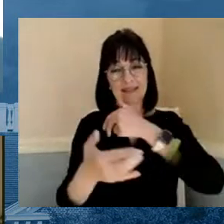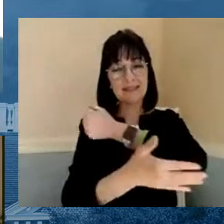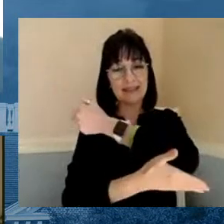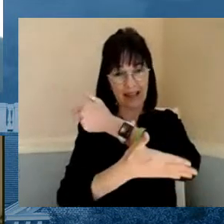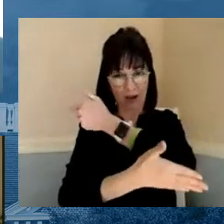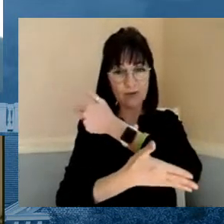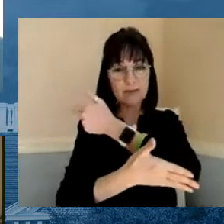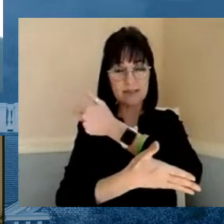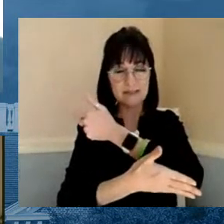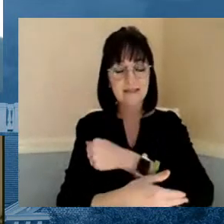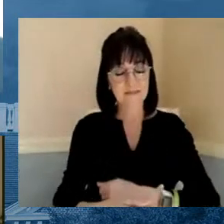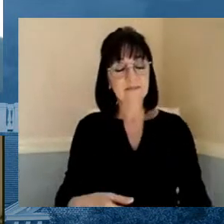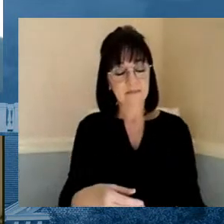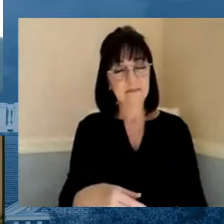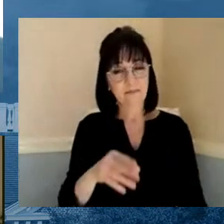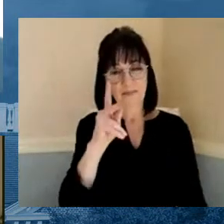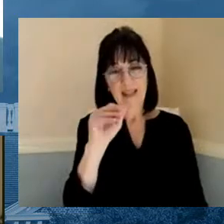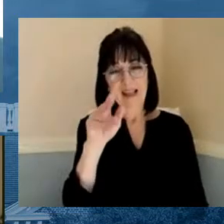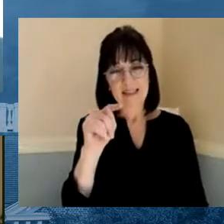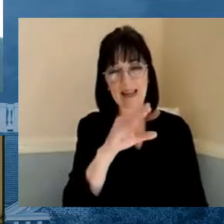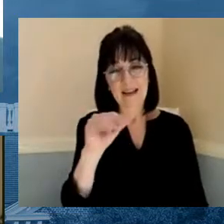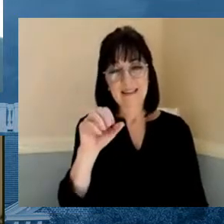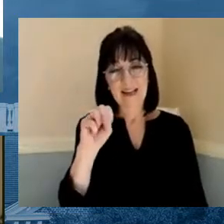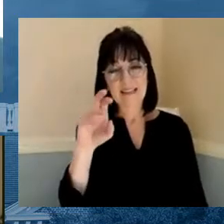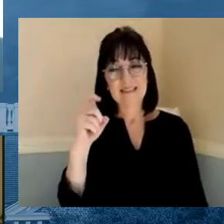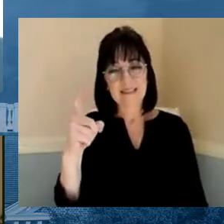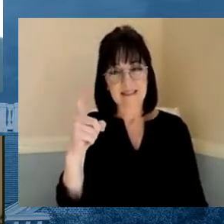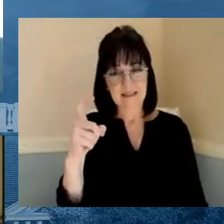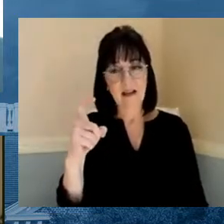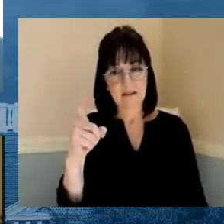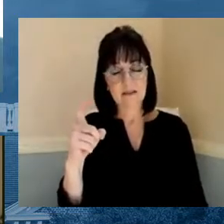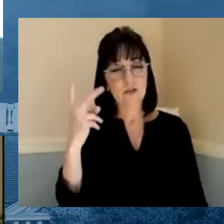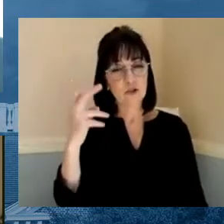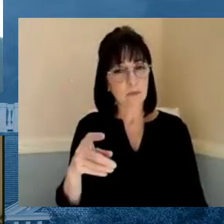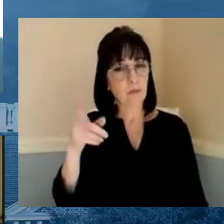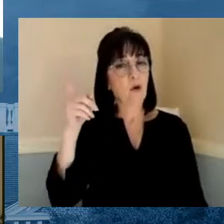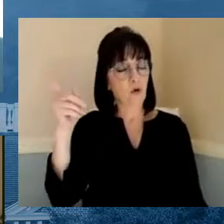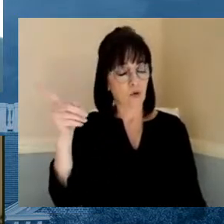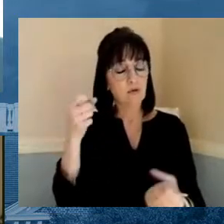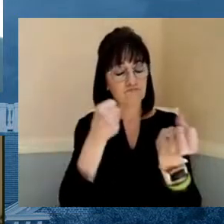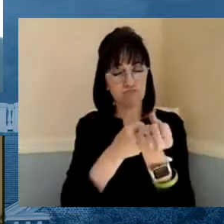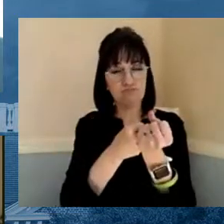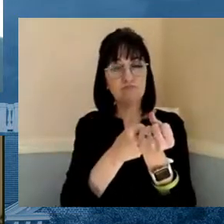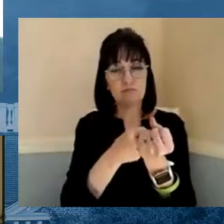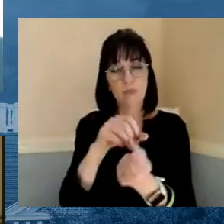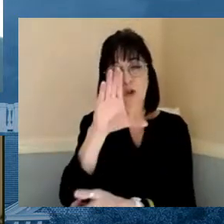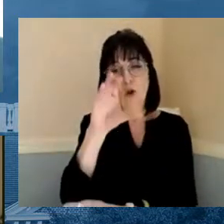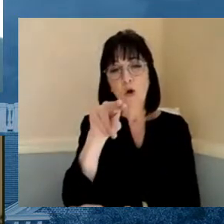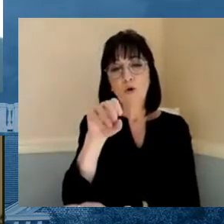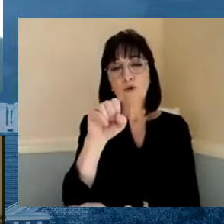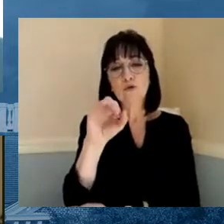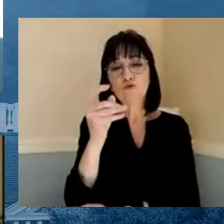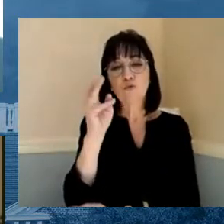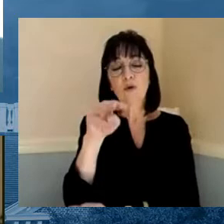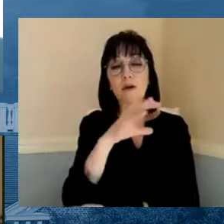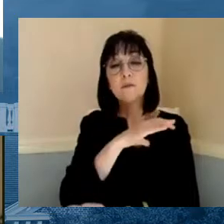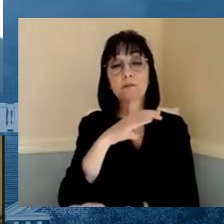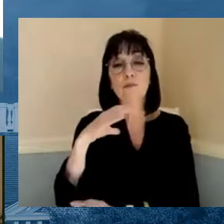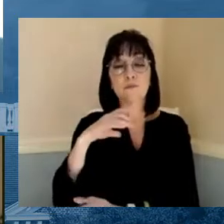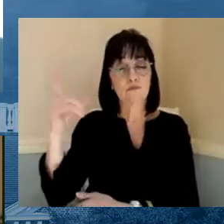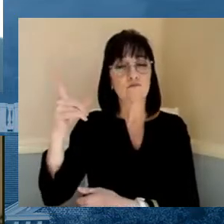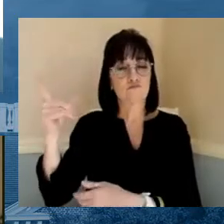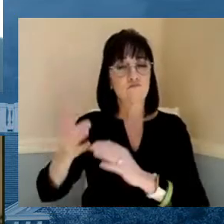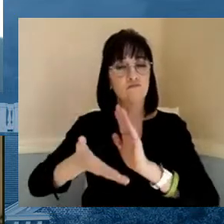and across Sussex think very highly of the consortium which Cape Henlopen School District operates there